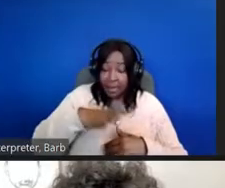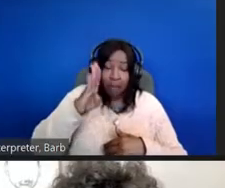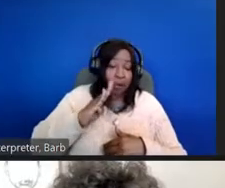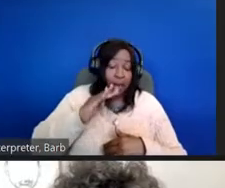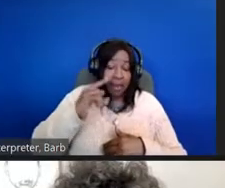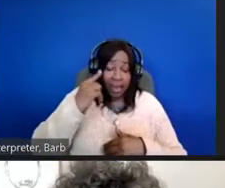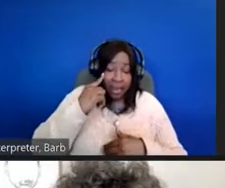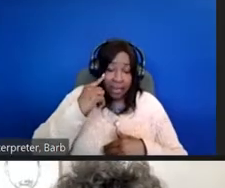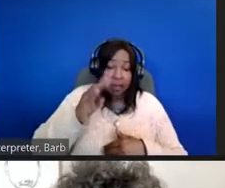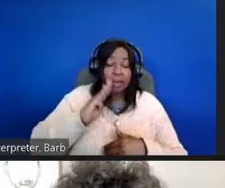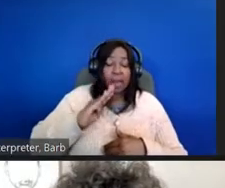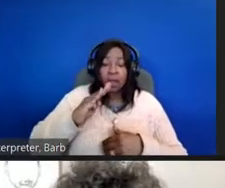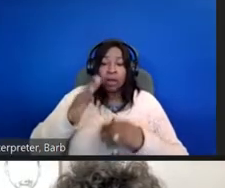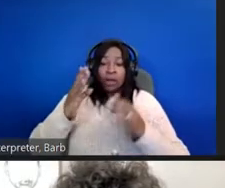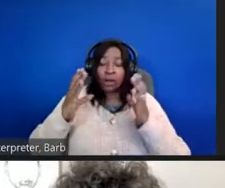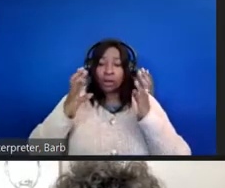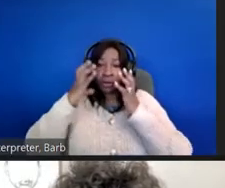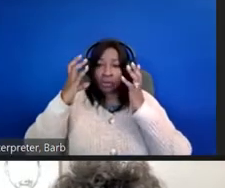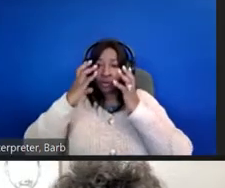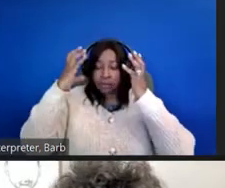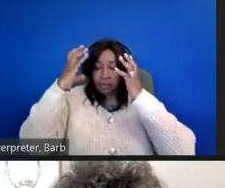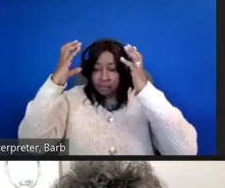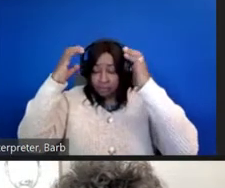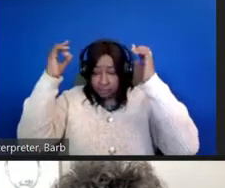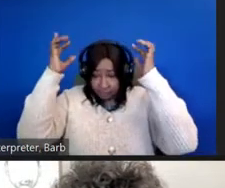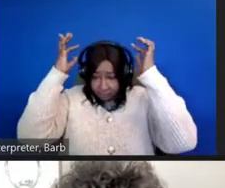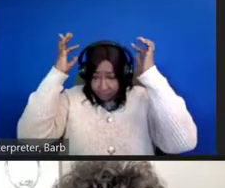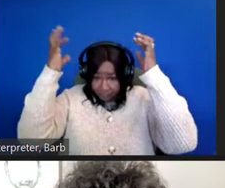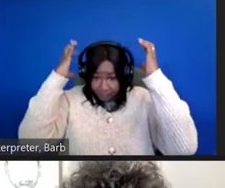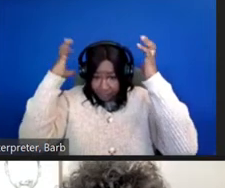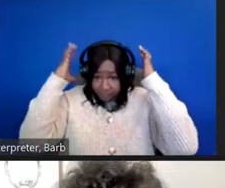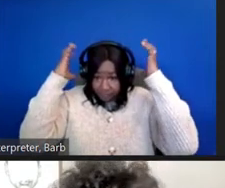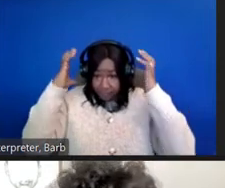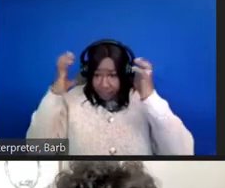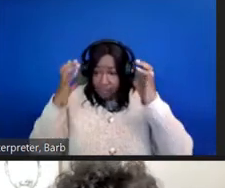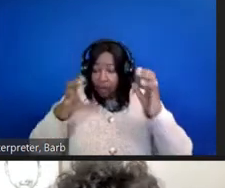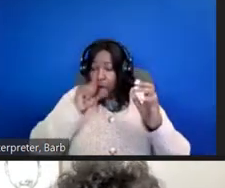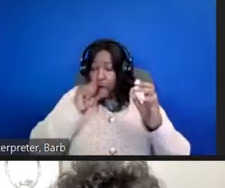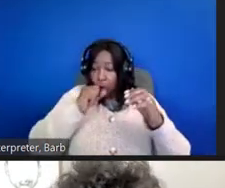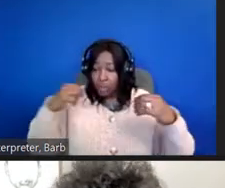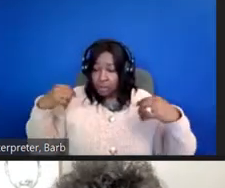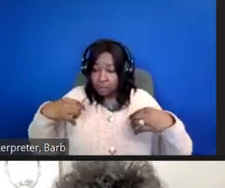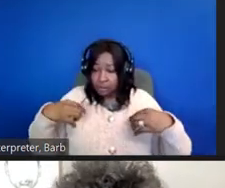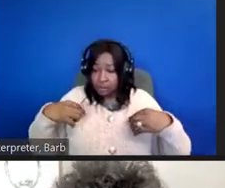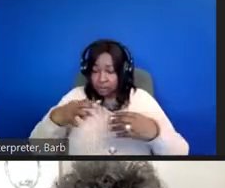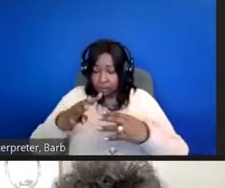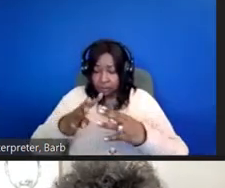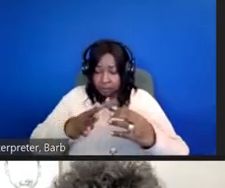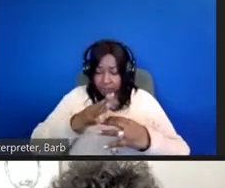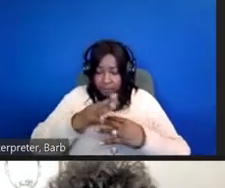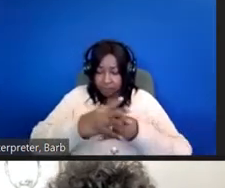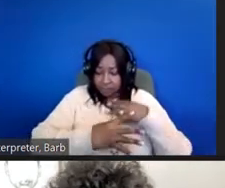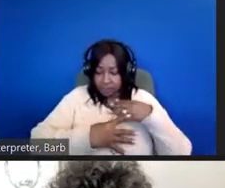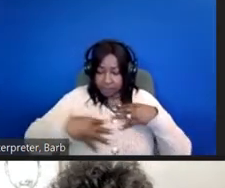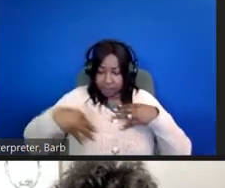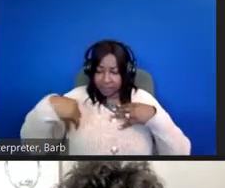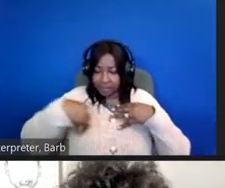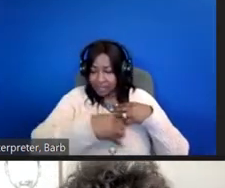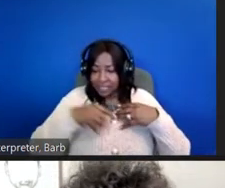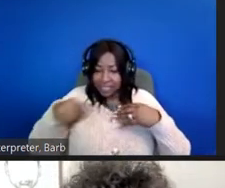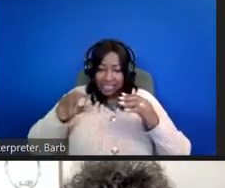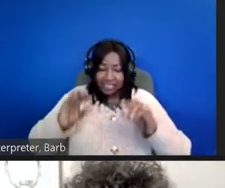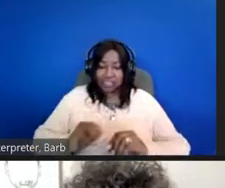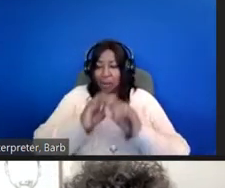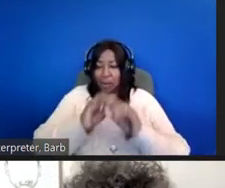hair, wearing an orange shirt with blue stripes, and it was the brightest shirt for the warmest day of